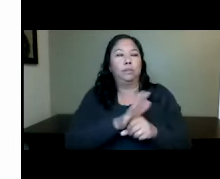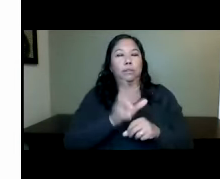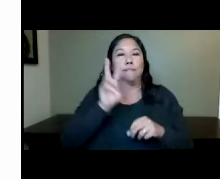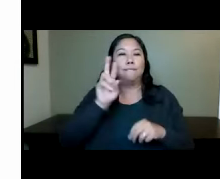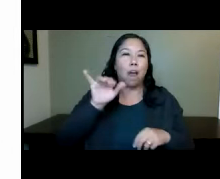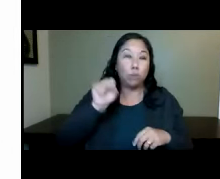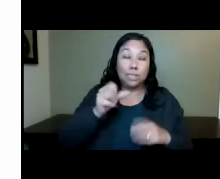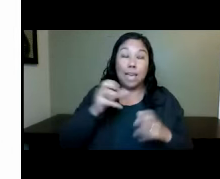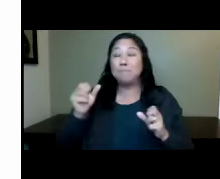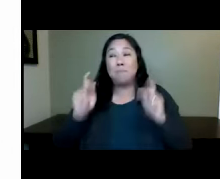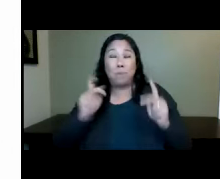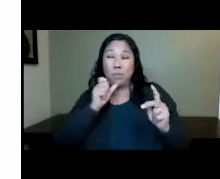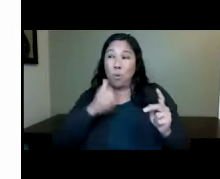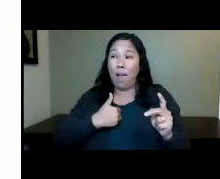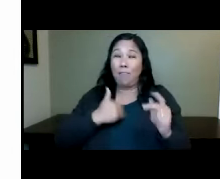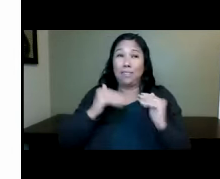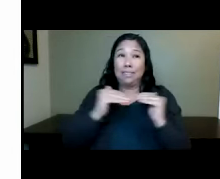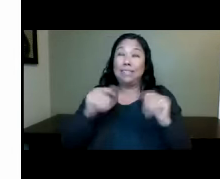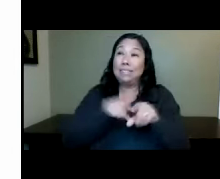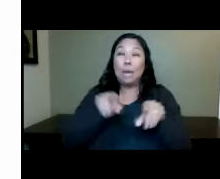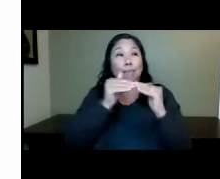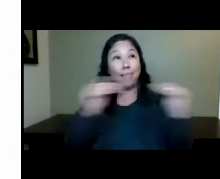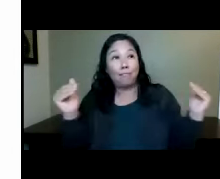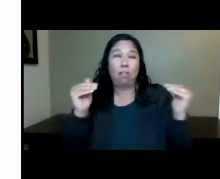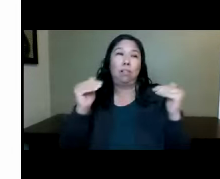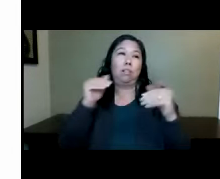healthcare access to get treatment or to get tested